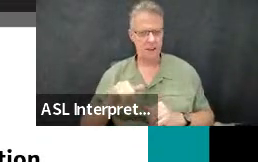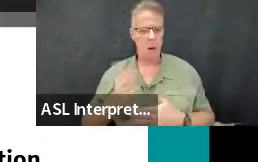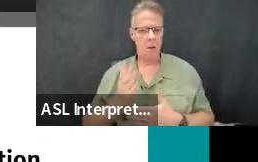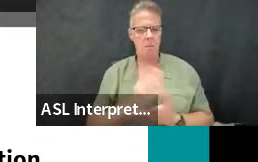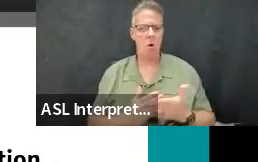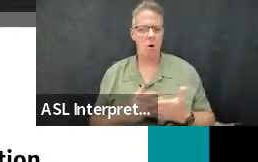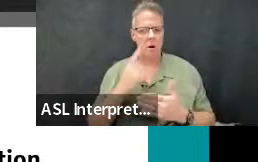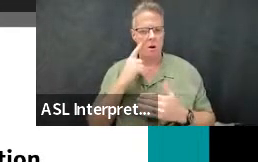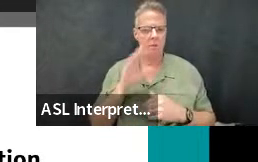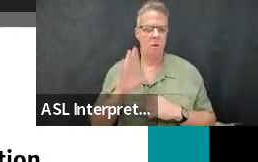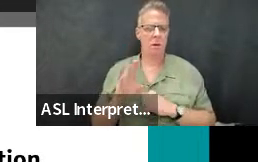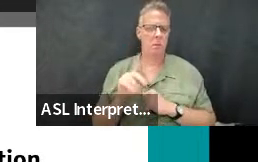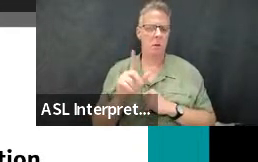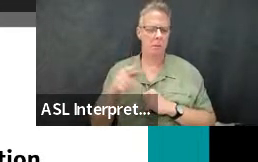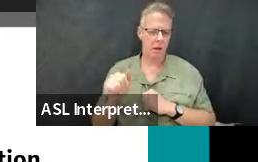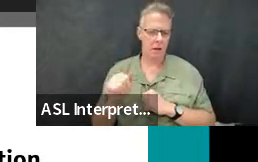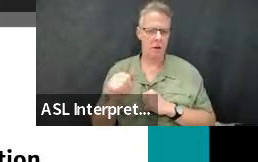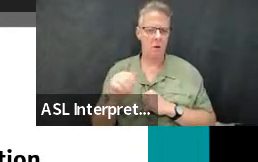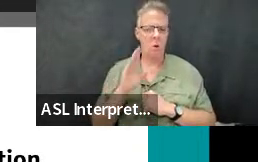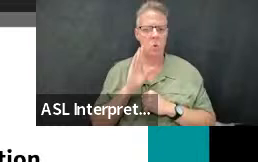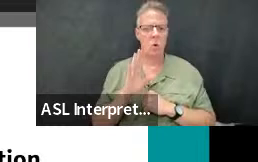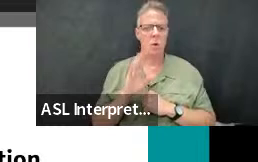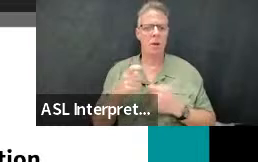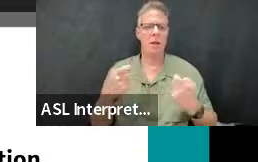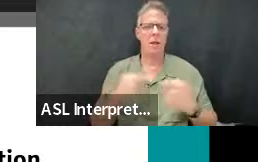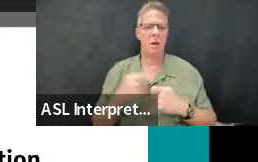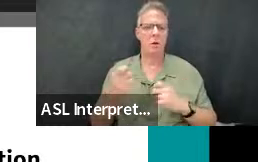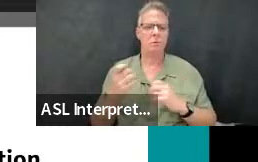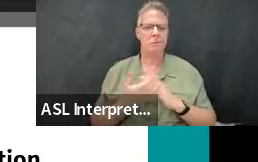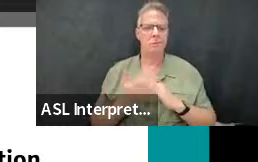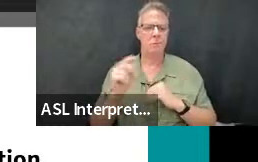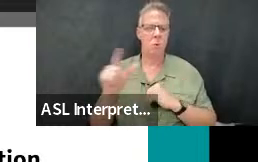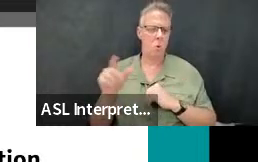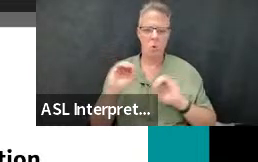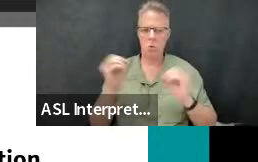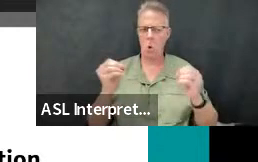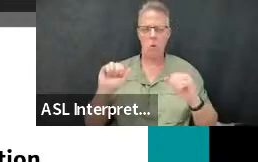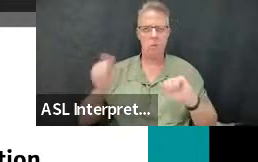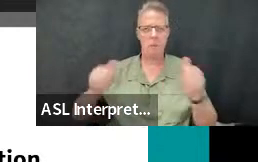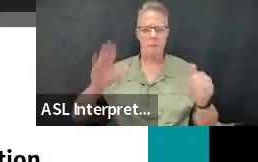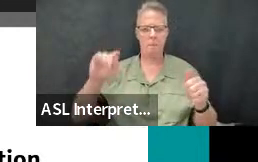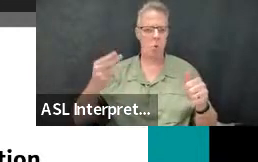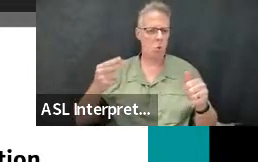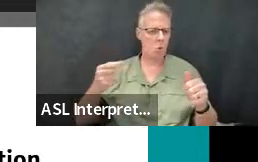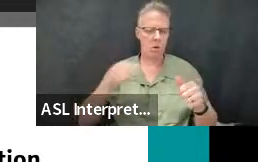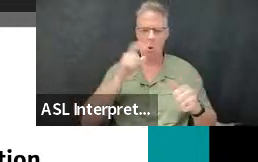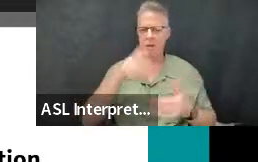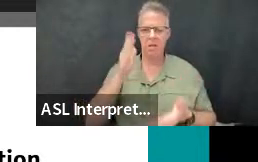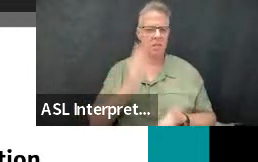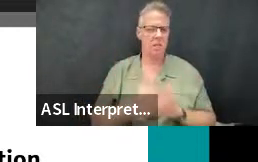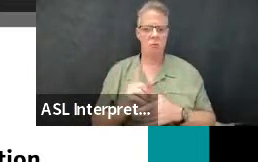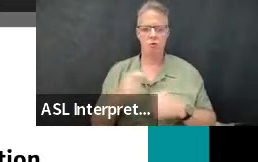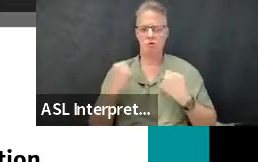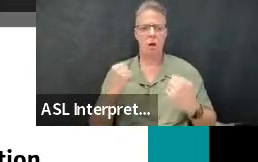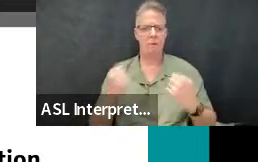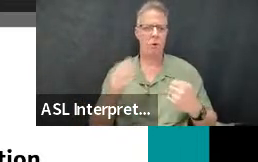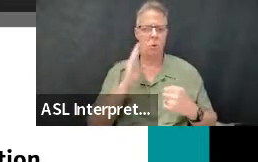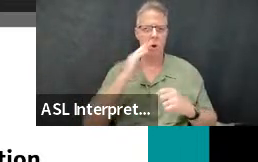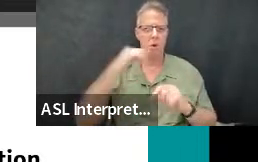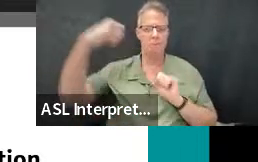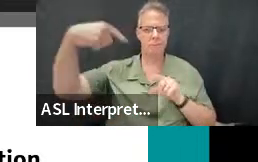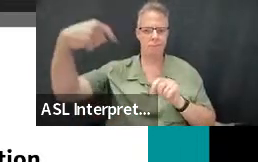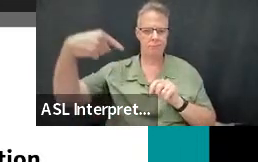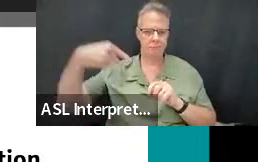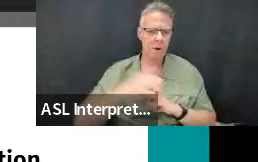of the MLPA. The tolling will be electronic tolling, no toll booths, and no need to stop on the freeway. We're